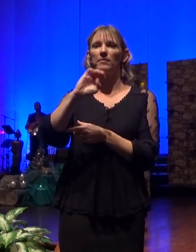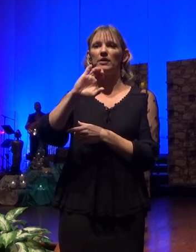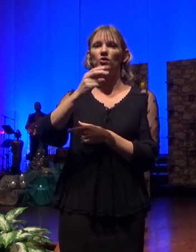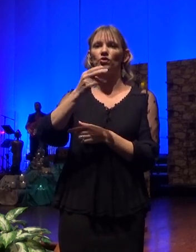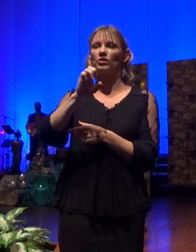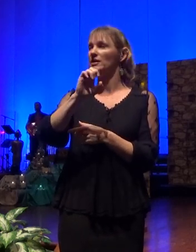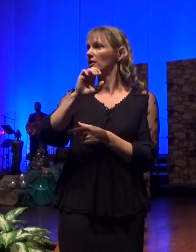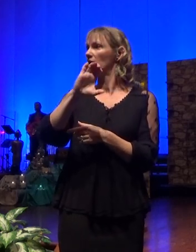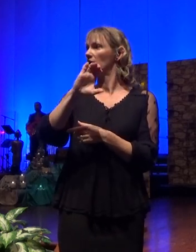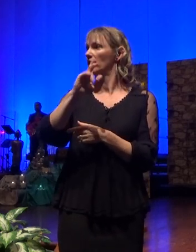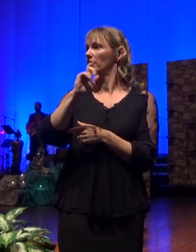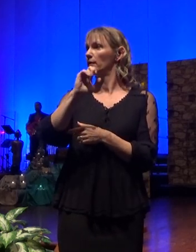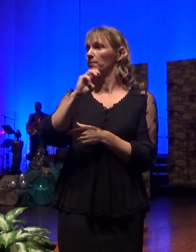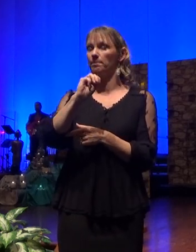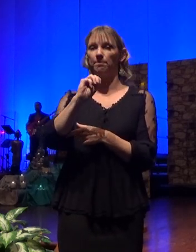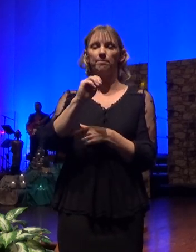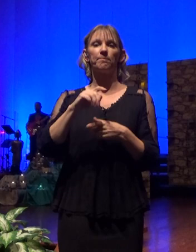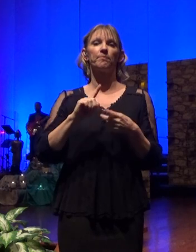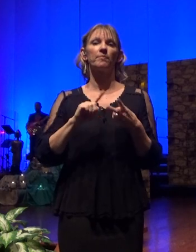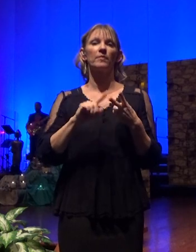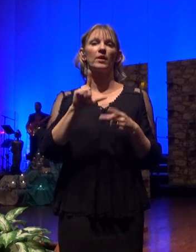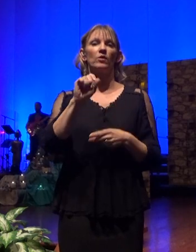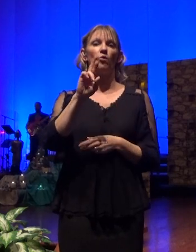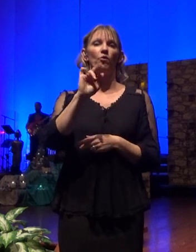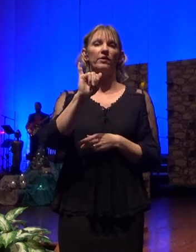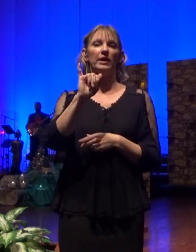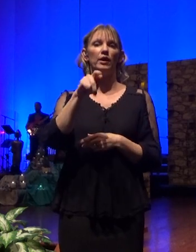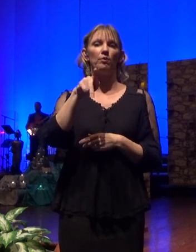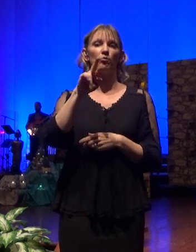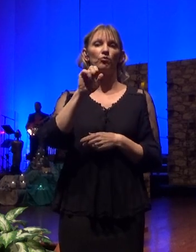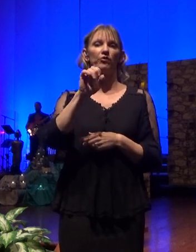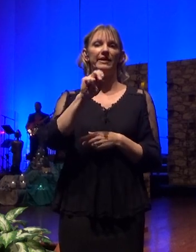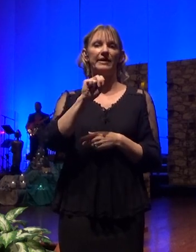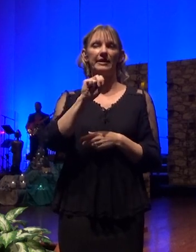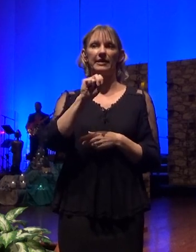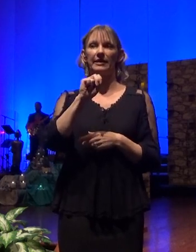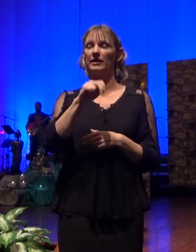He's over there. Great. Lori Preen.